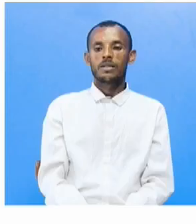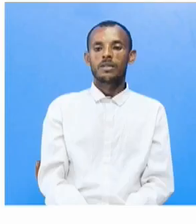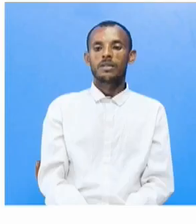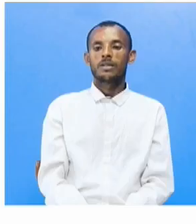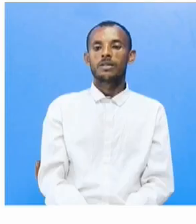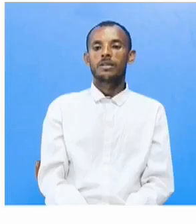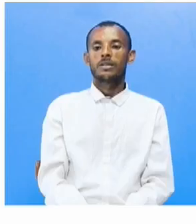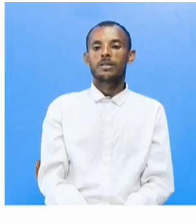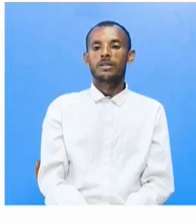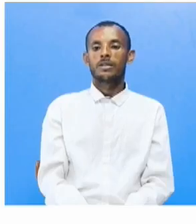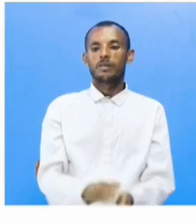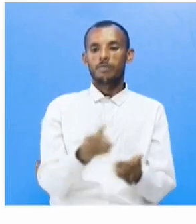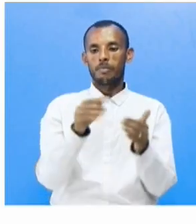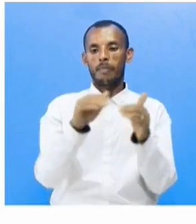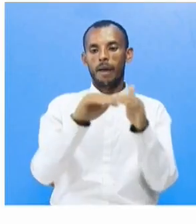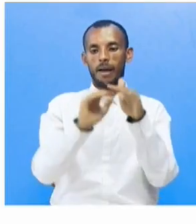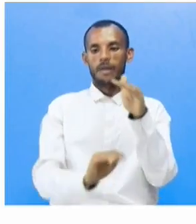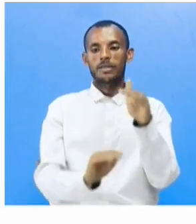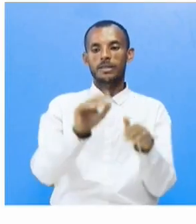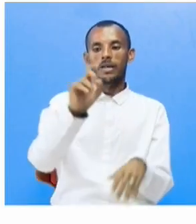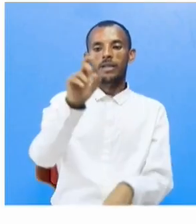12,000 minus X.